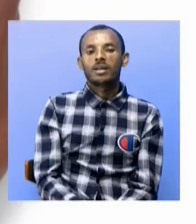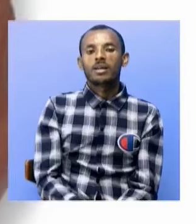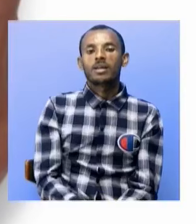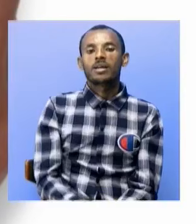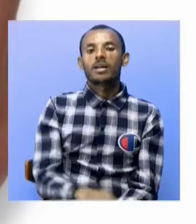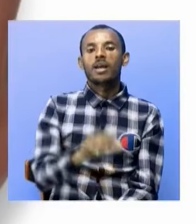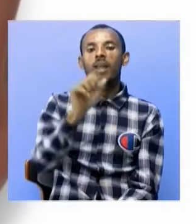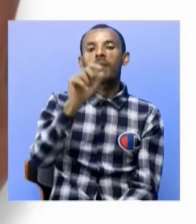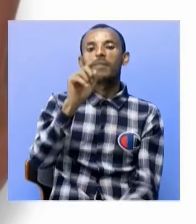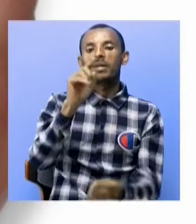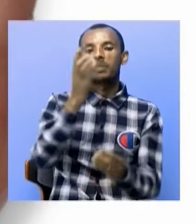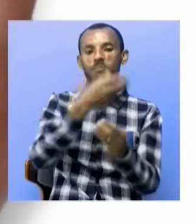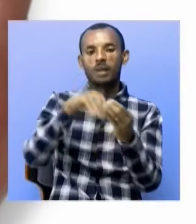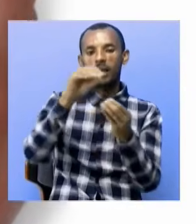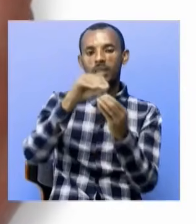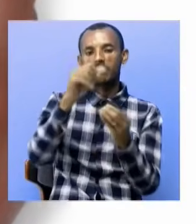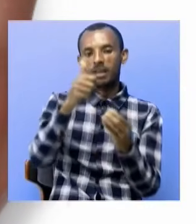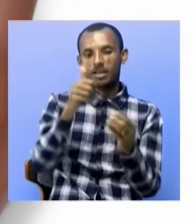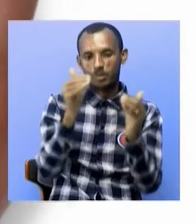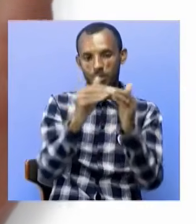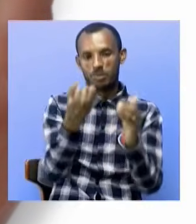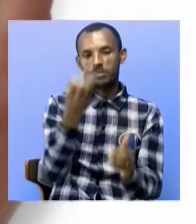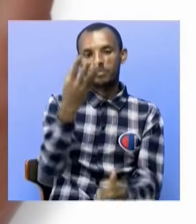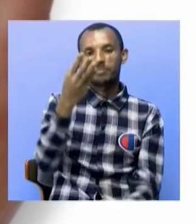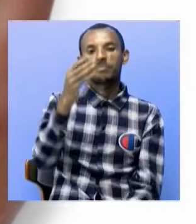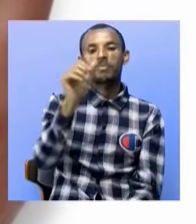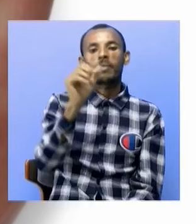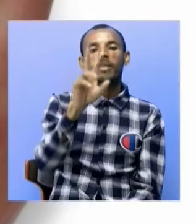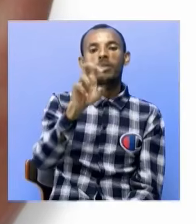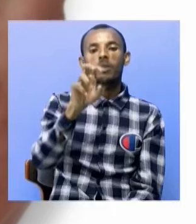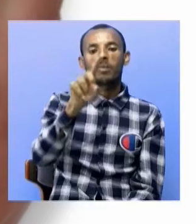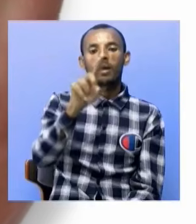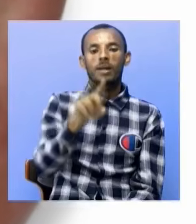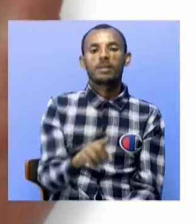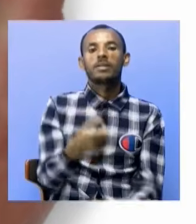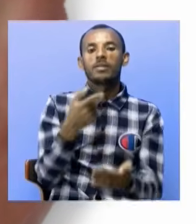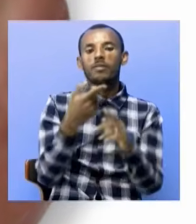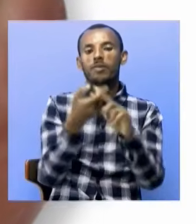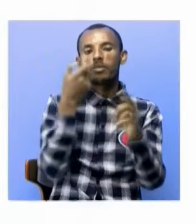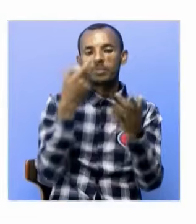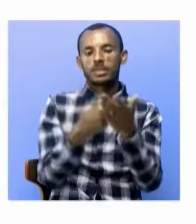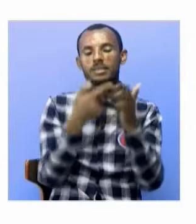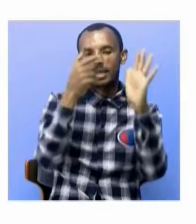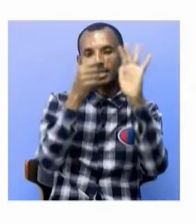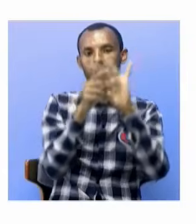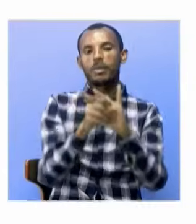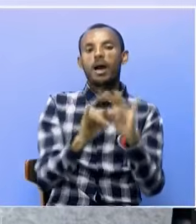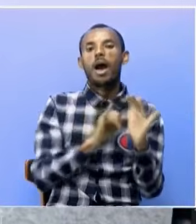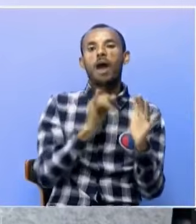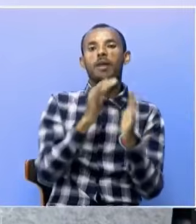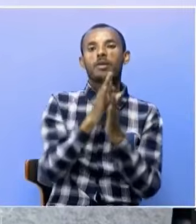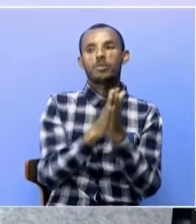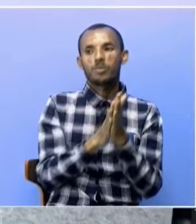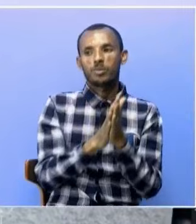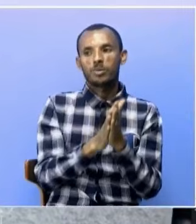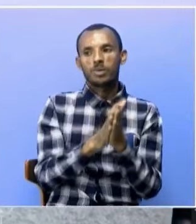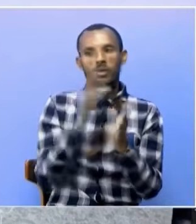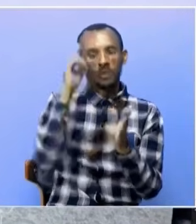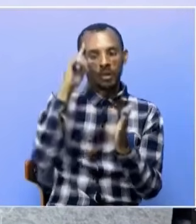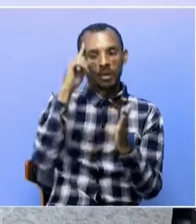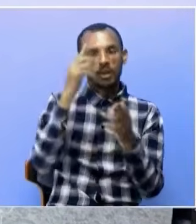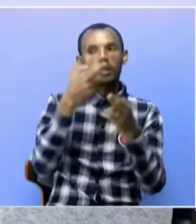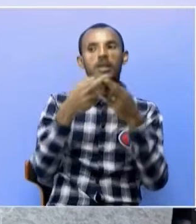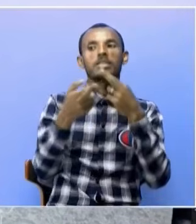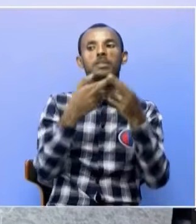11 plus 10, the same thing. Okay, so from this example, I need you to take some